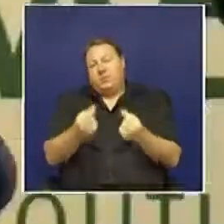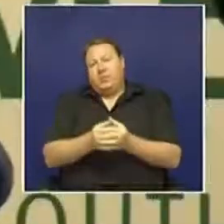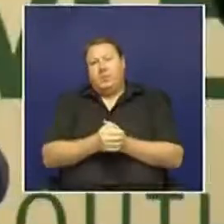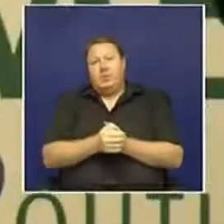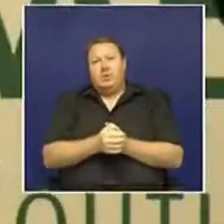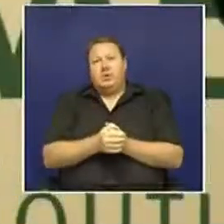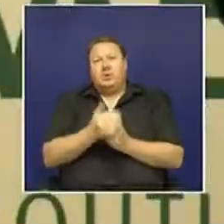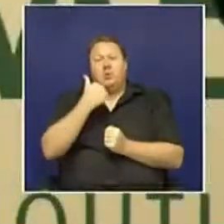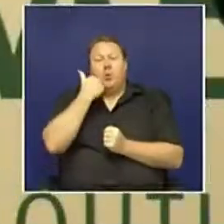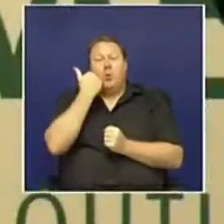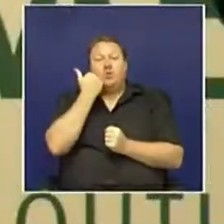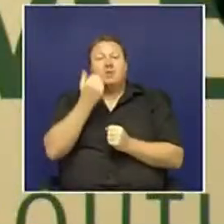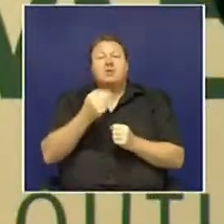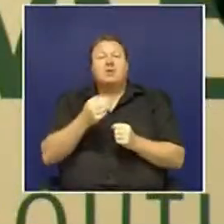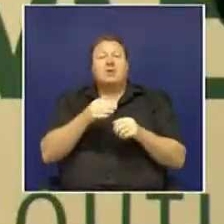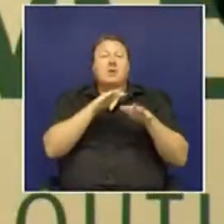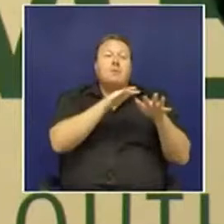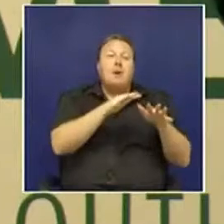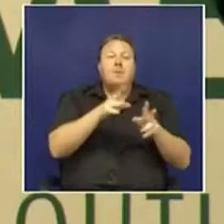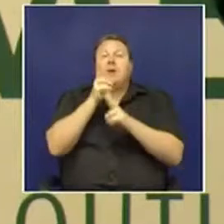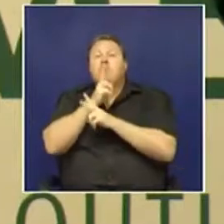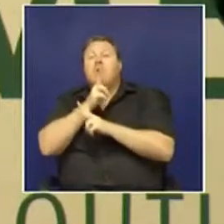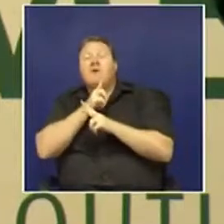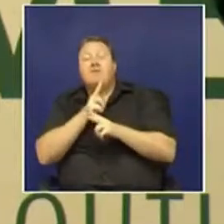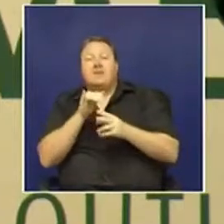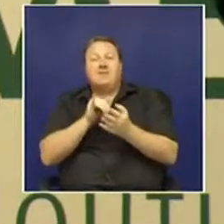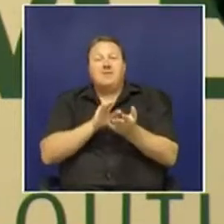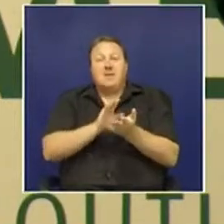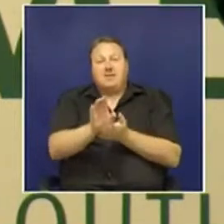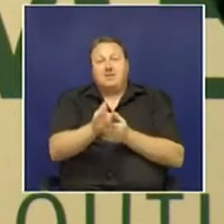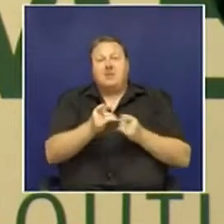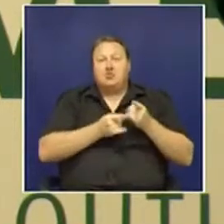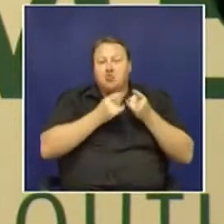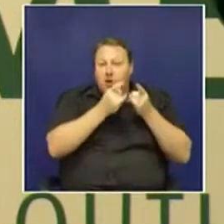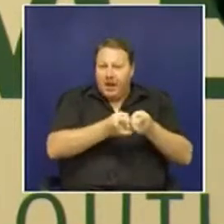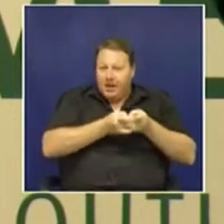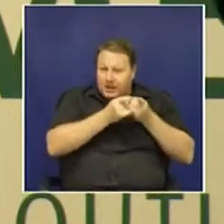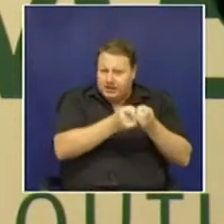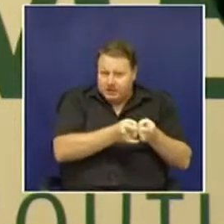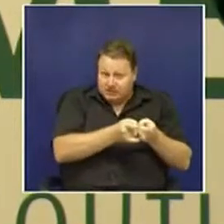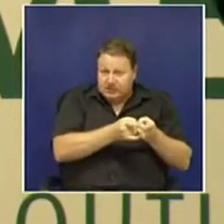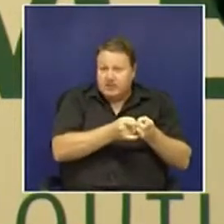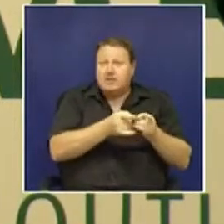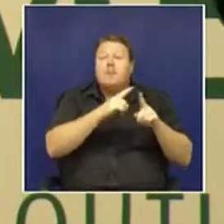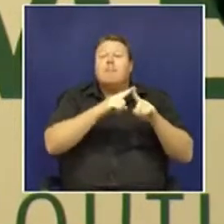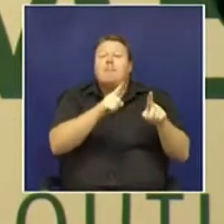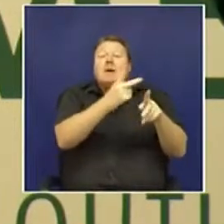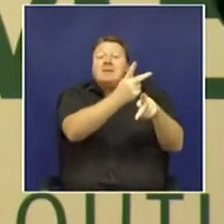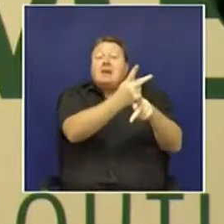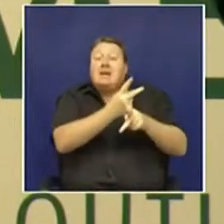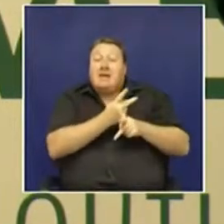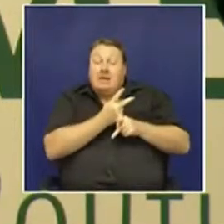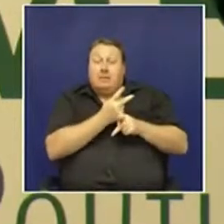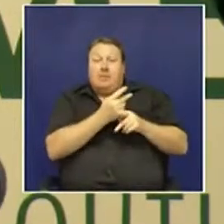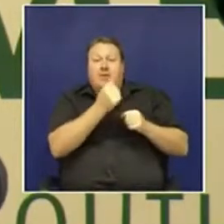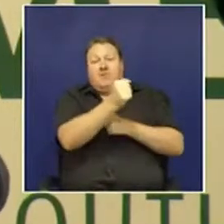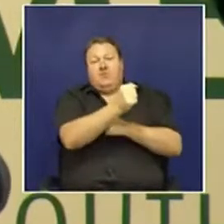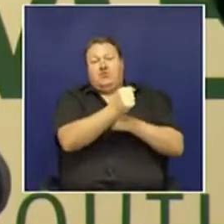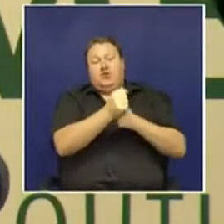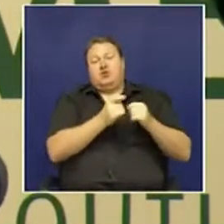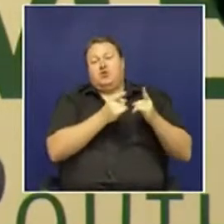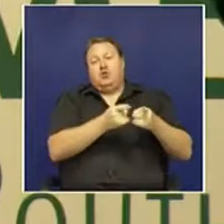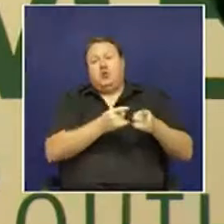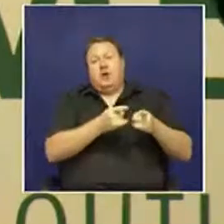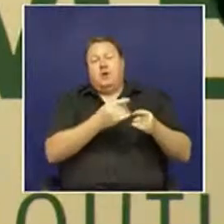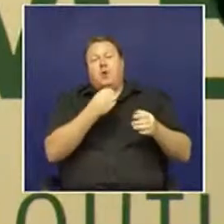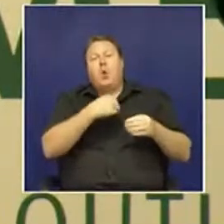public-private investment in rail operations while retaining state ownership of the rail infrastructure. The objective